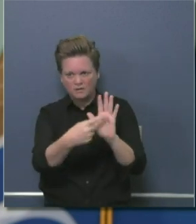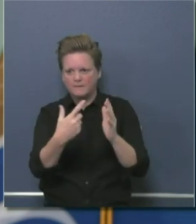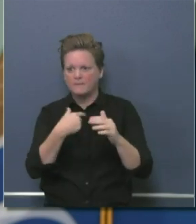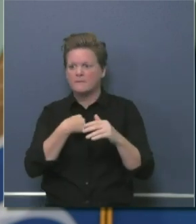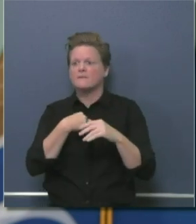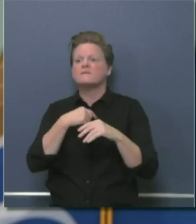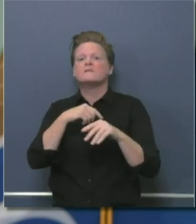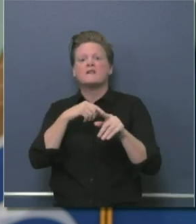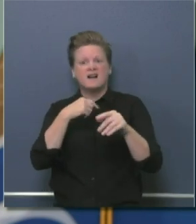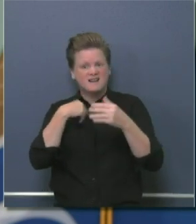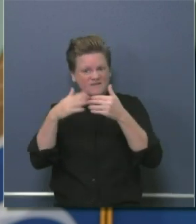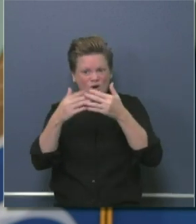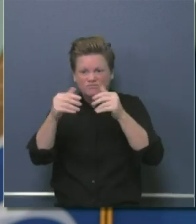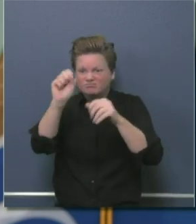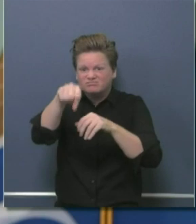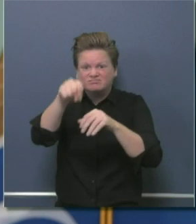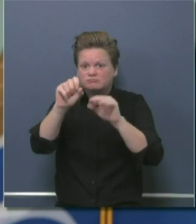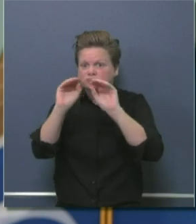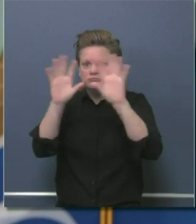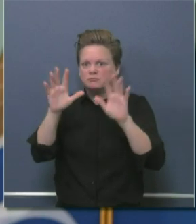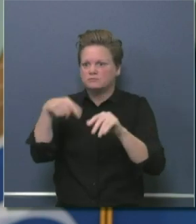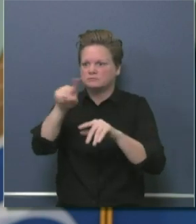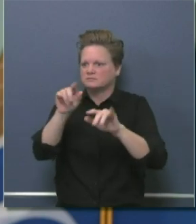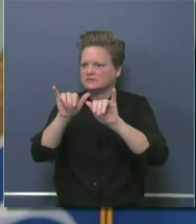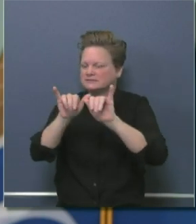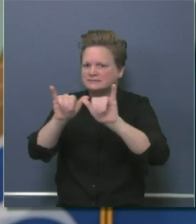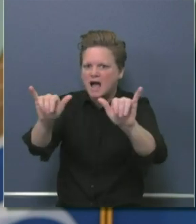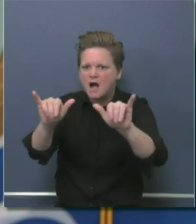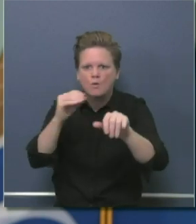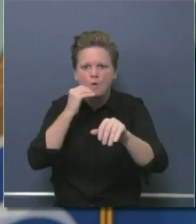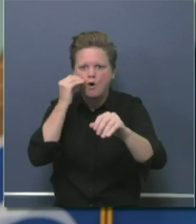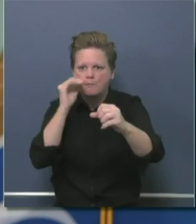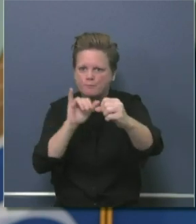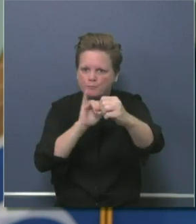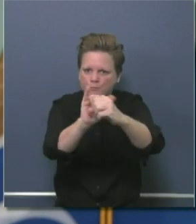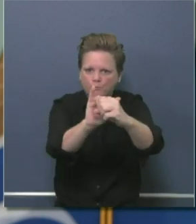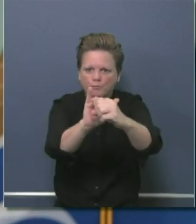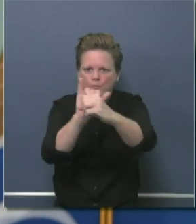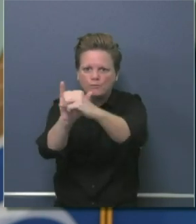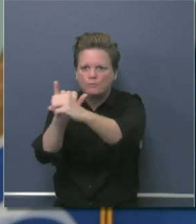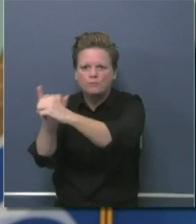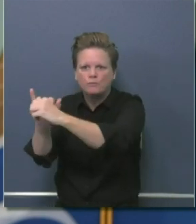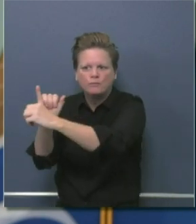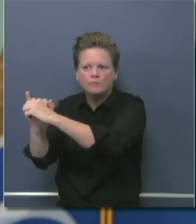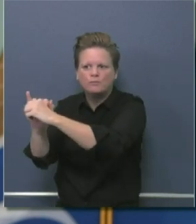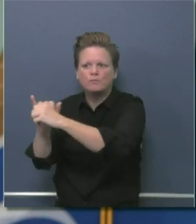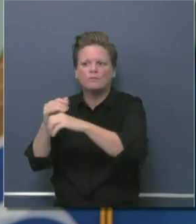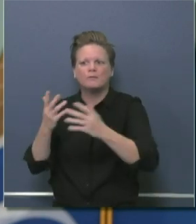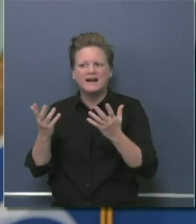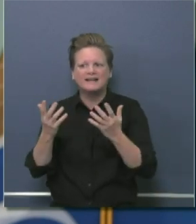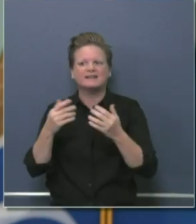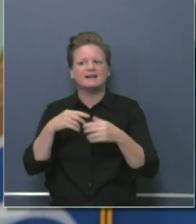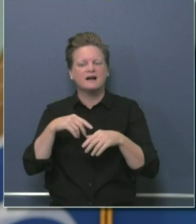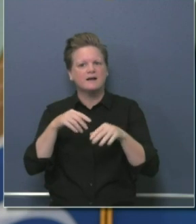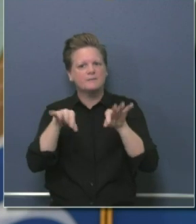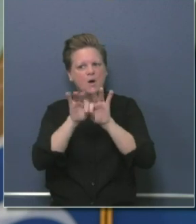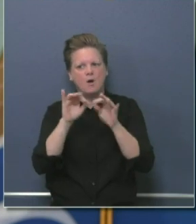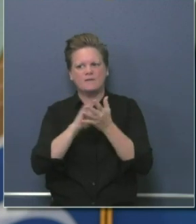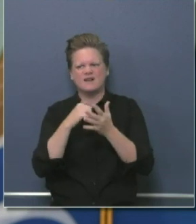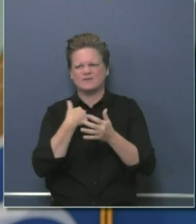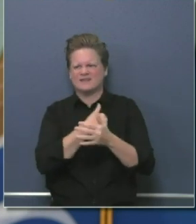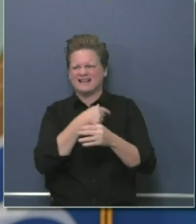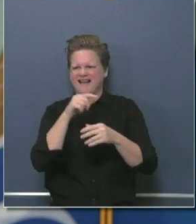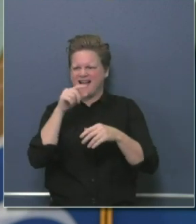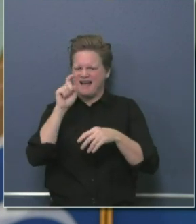being in session, how proactive and engaged they have been, not only with their constituency in their districts, but